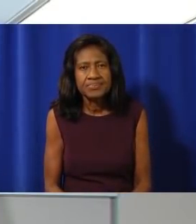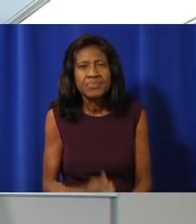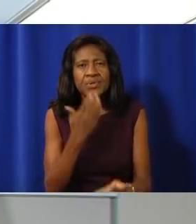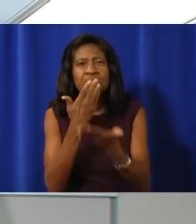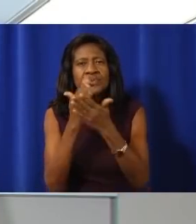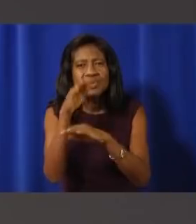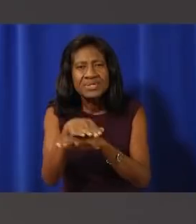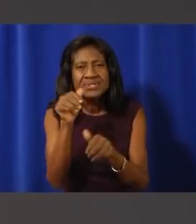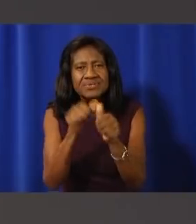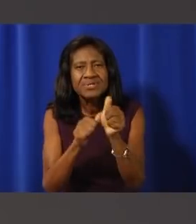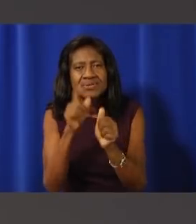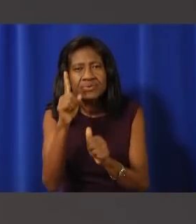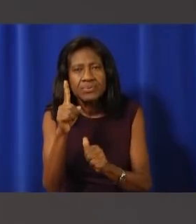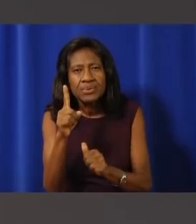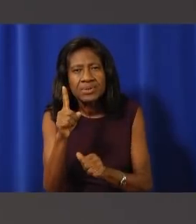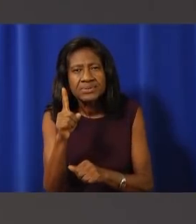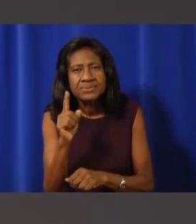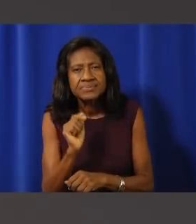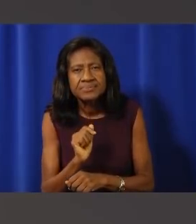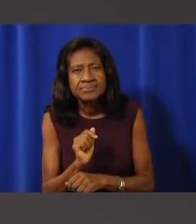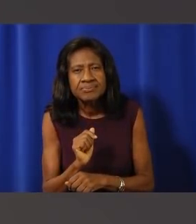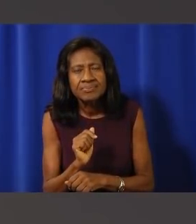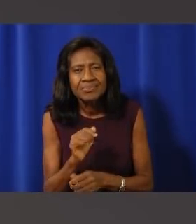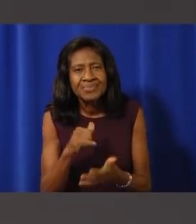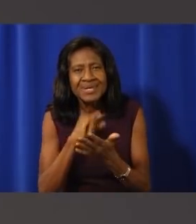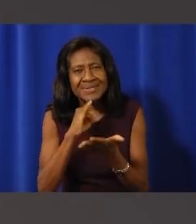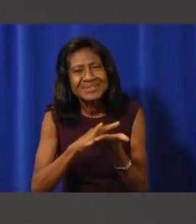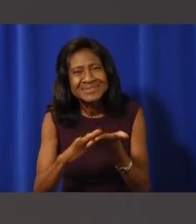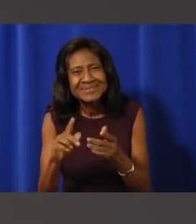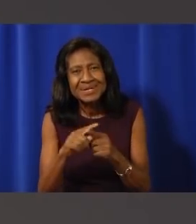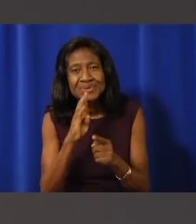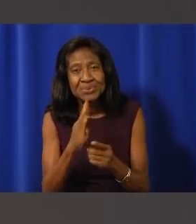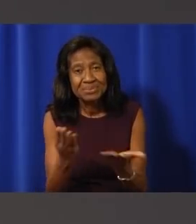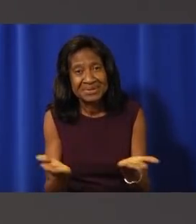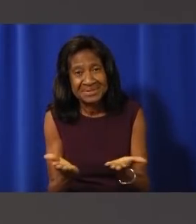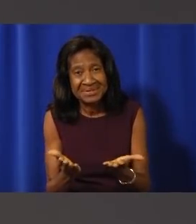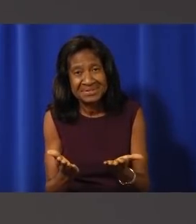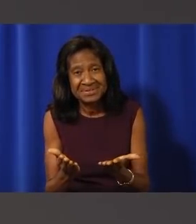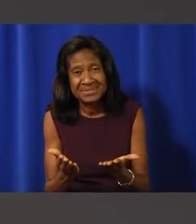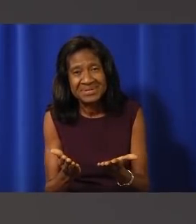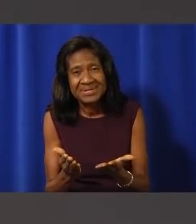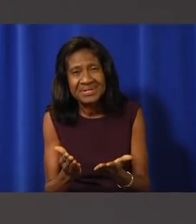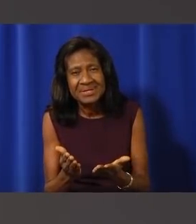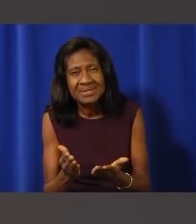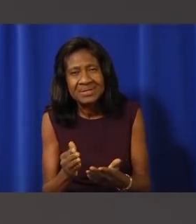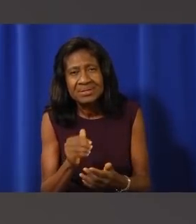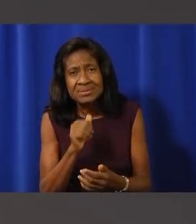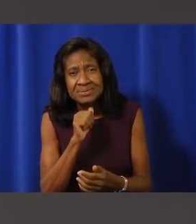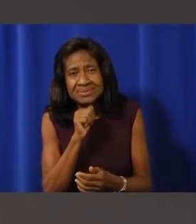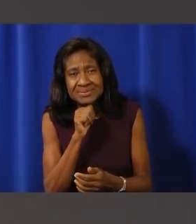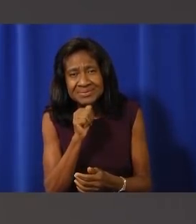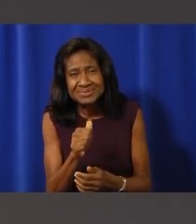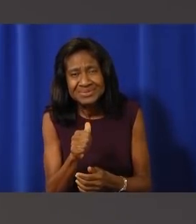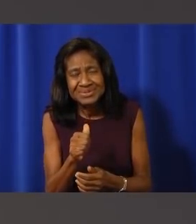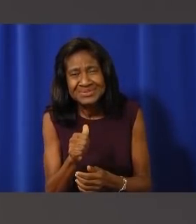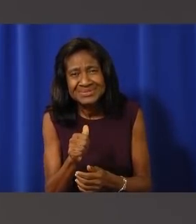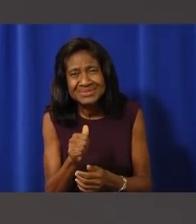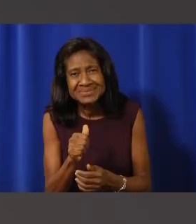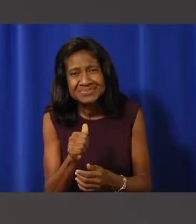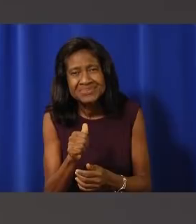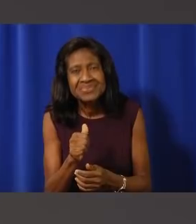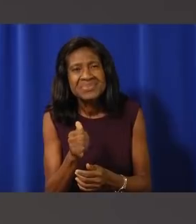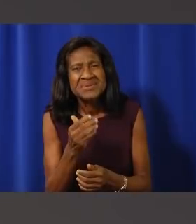Good evening, everybody. It's nice to be here in person. Unfortunately, it's not under as